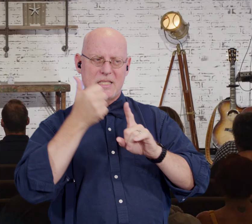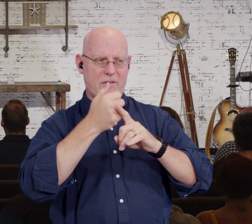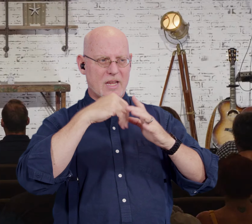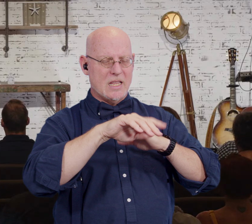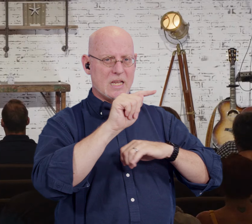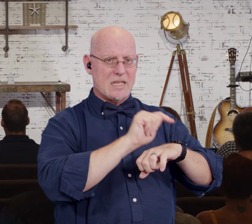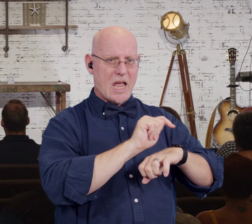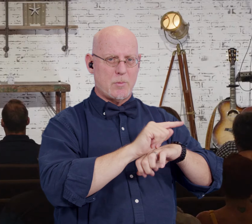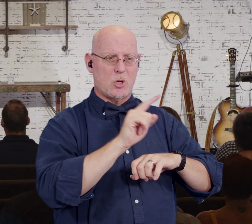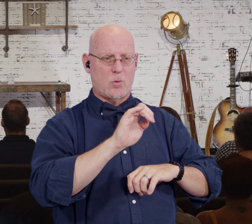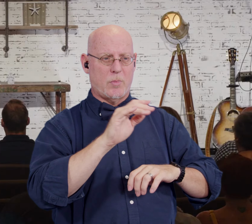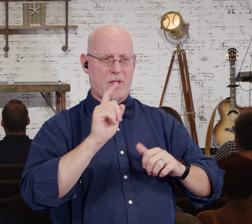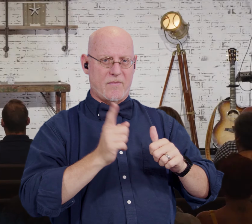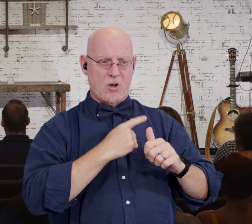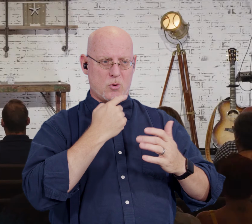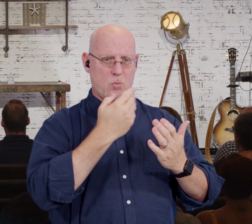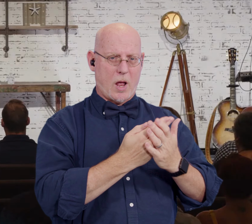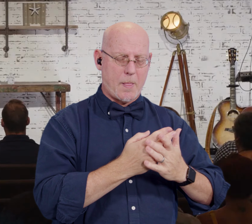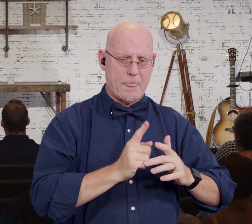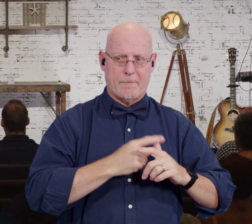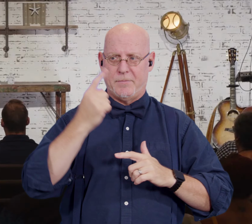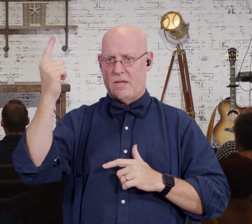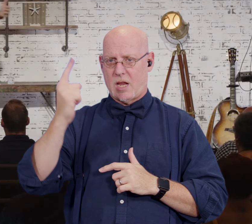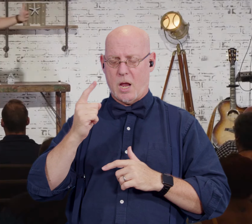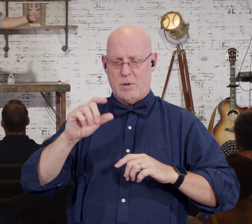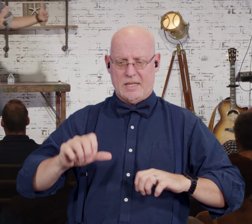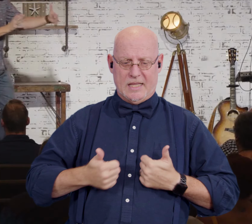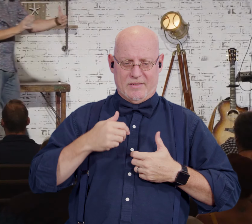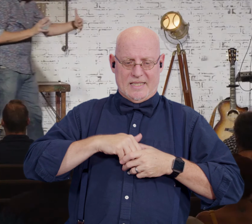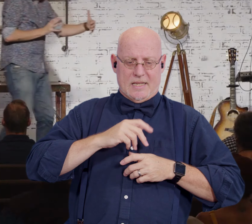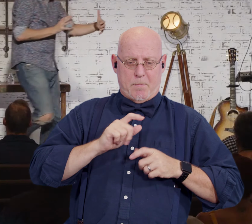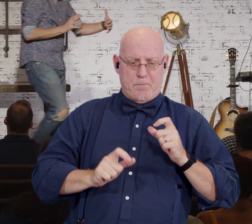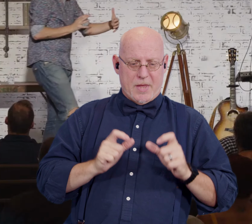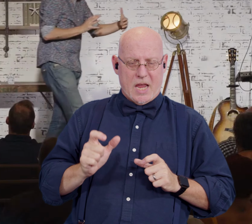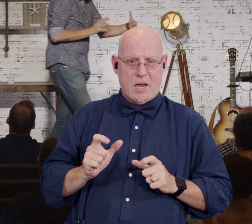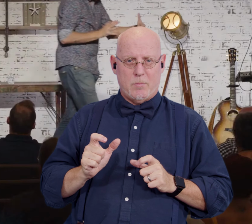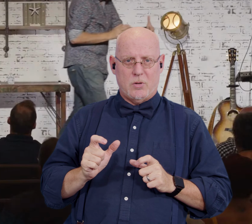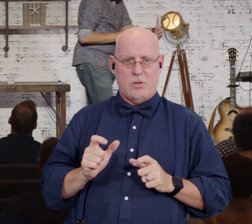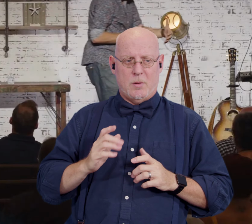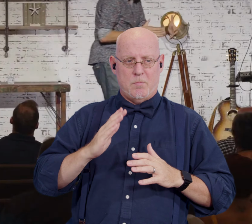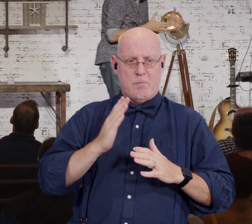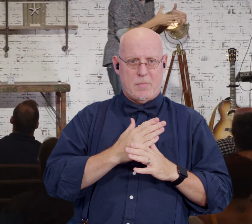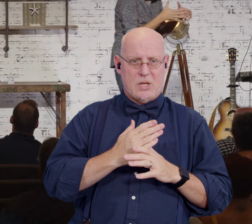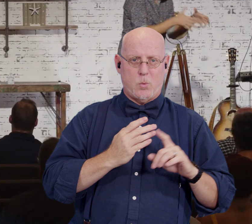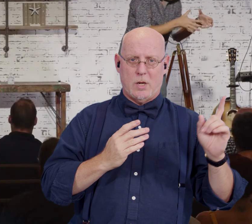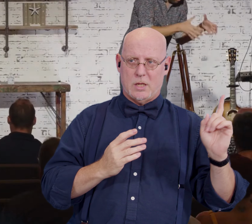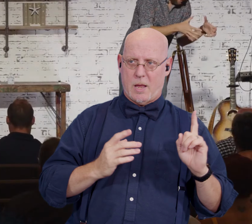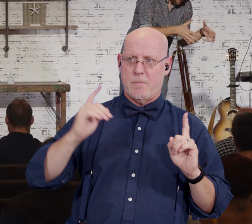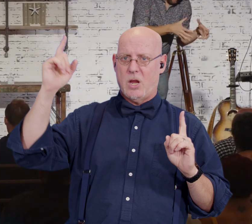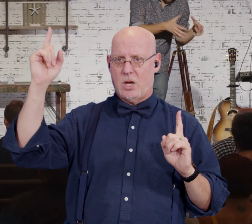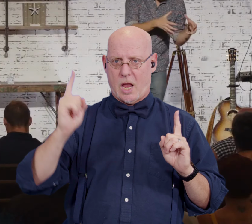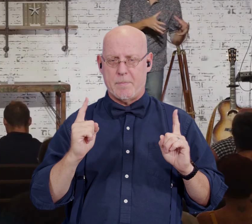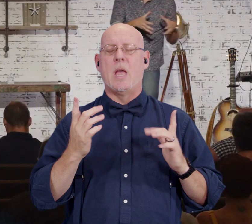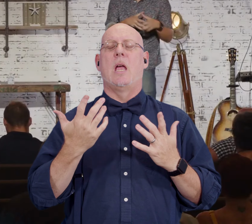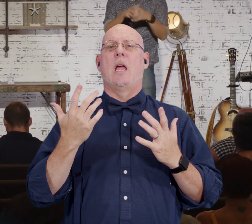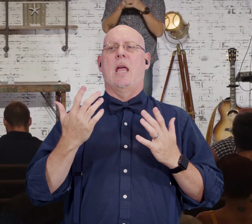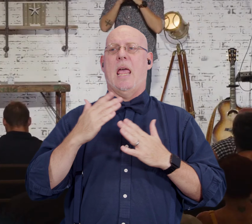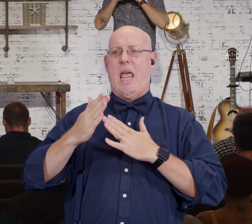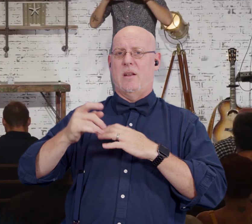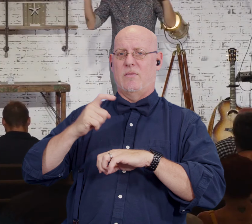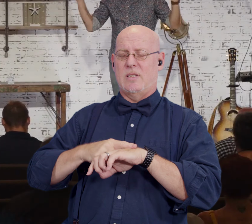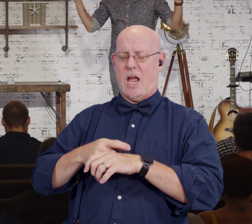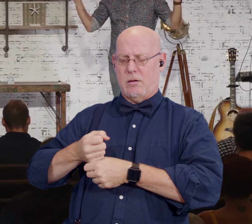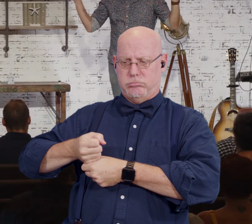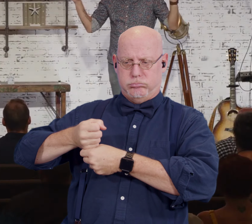himself, into the temple of Zerubbabel in the first advent. And then he'll come and he'll inhabit his people between advents. And then he'll return again at the end of time